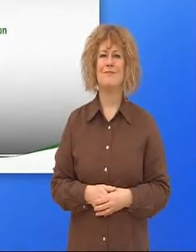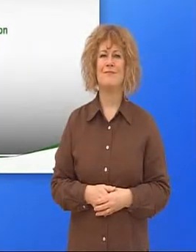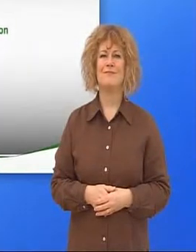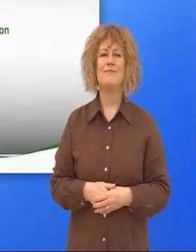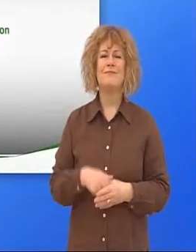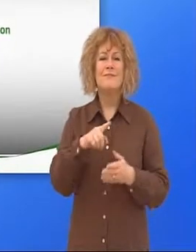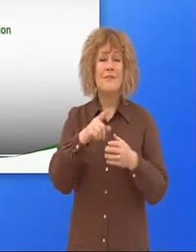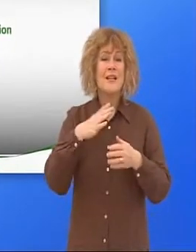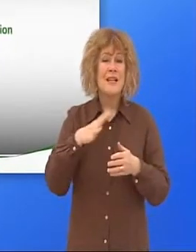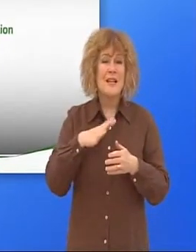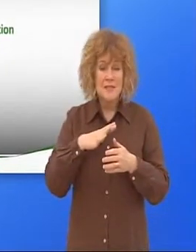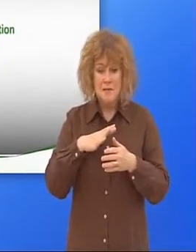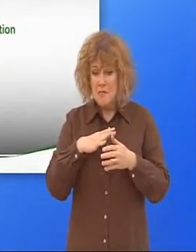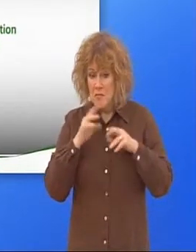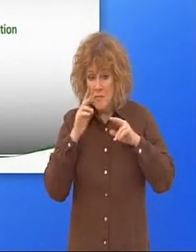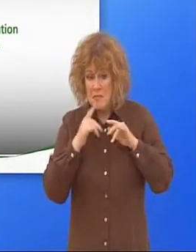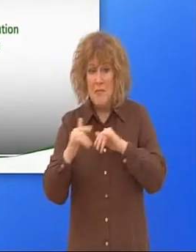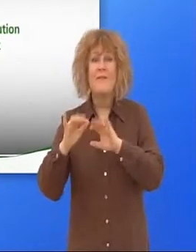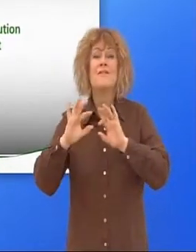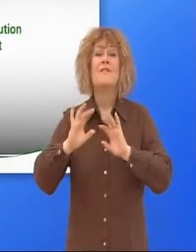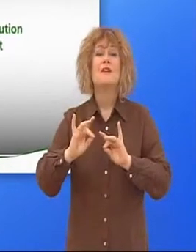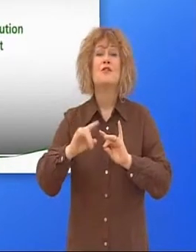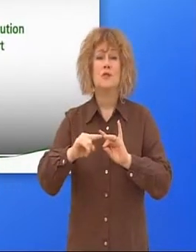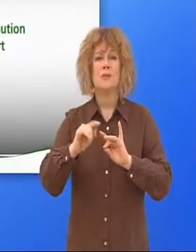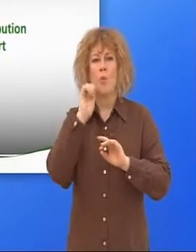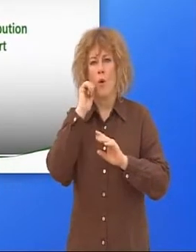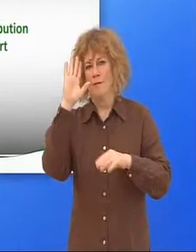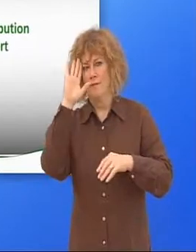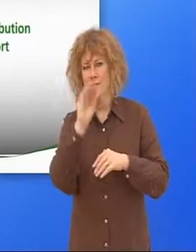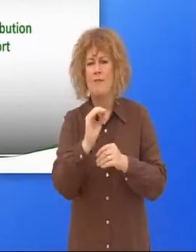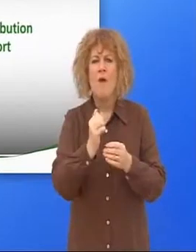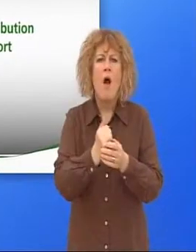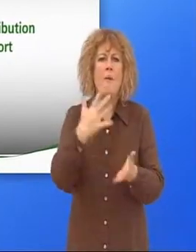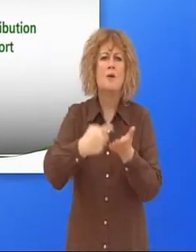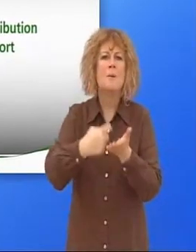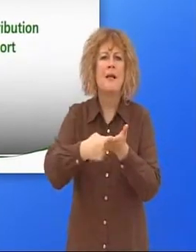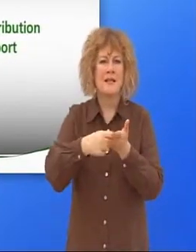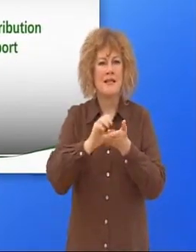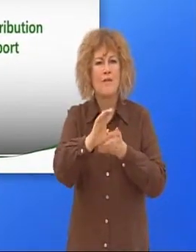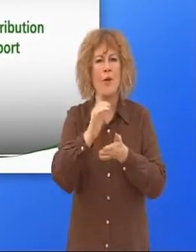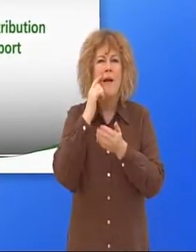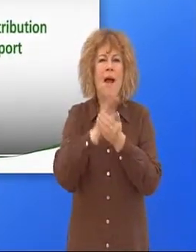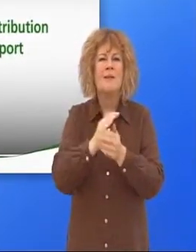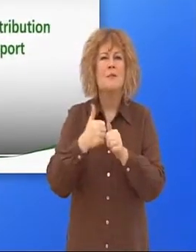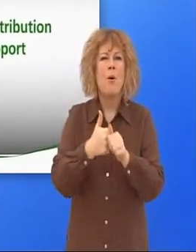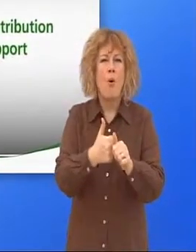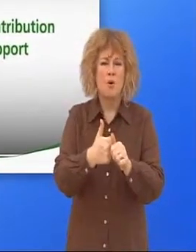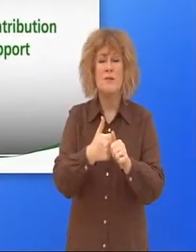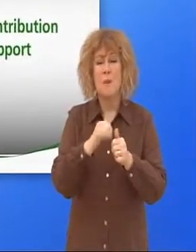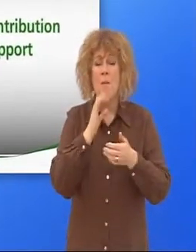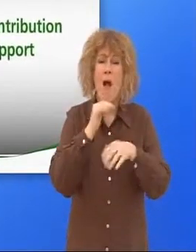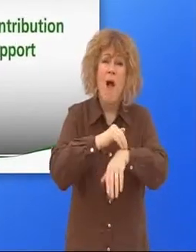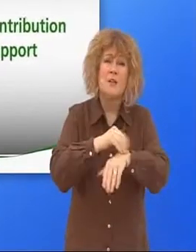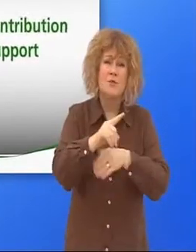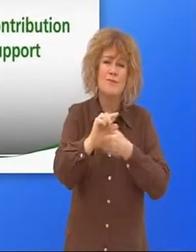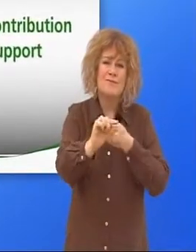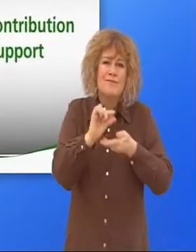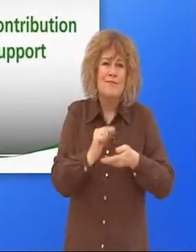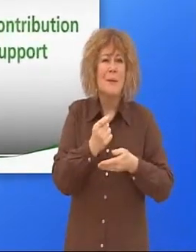Once your needs have been assessed, you'll be told how much money is available for your care and support. You may be asked to make a contribution to this.